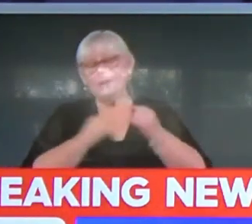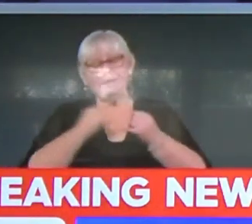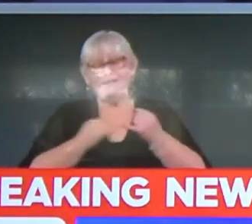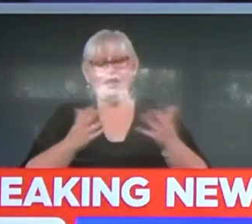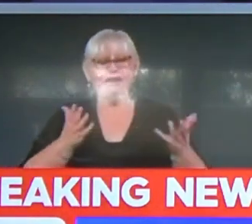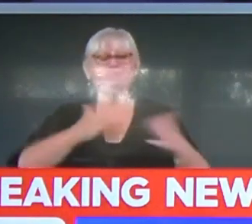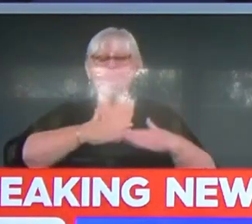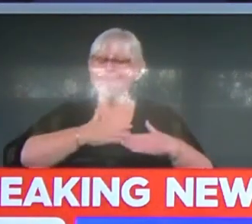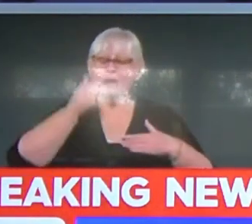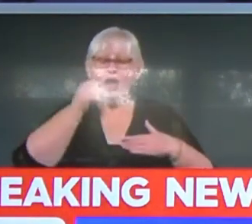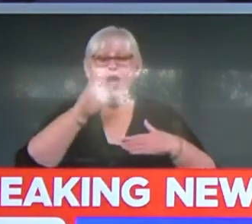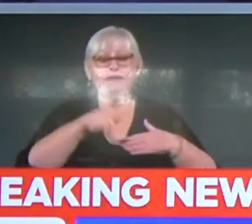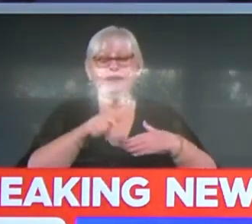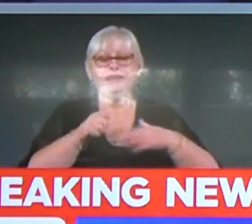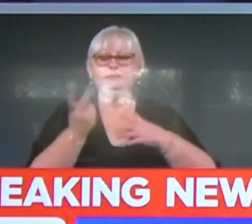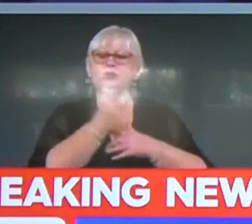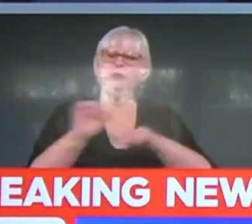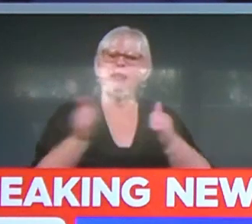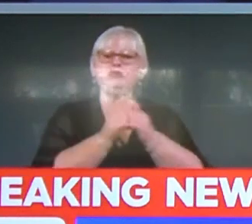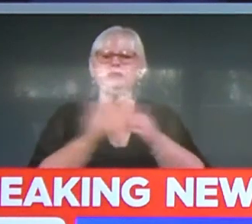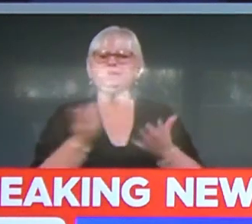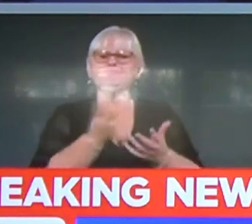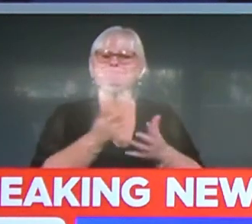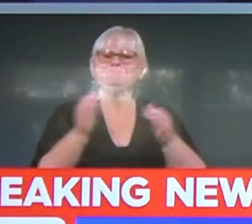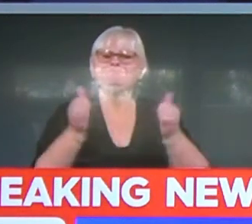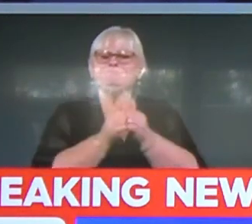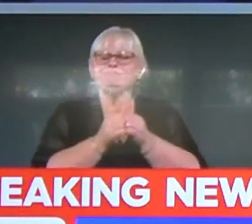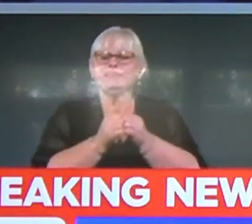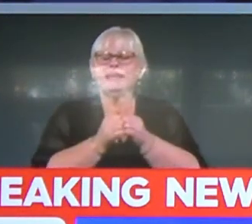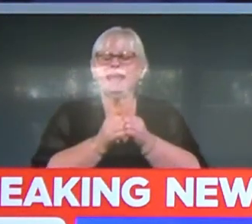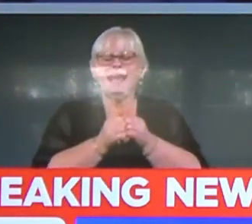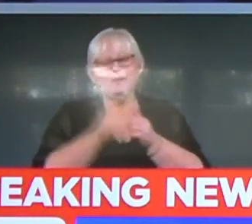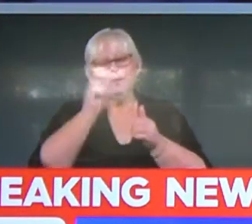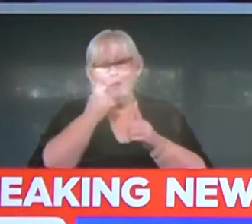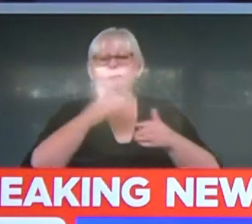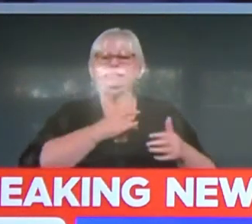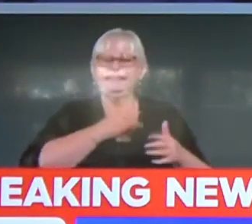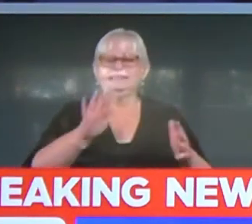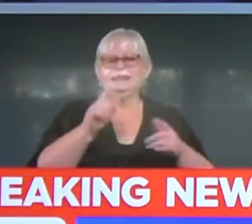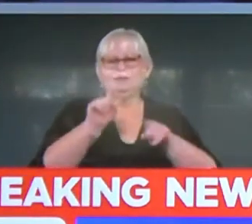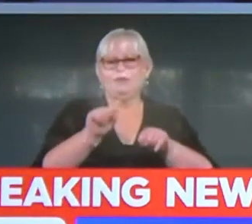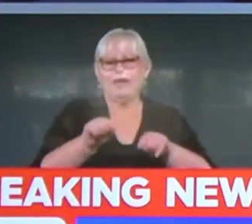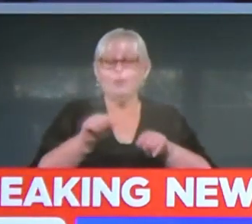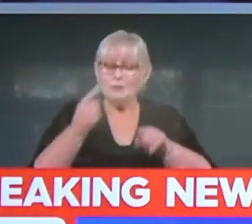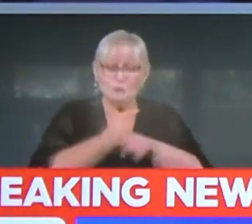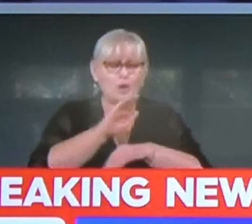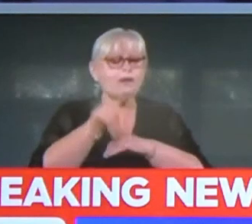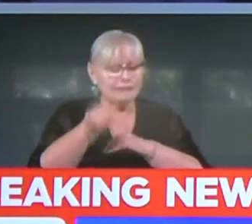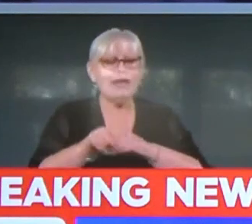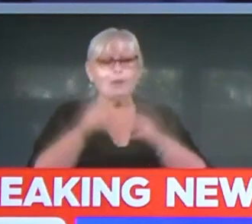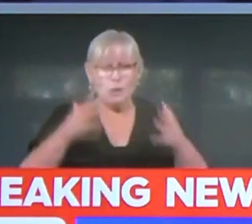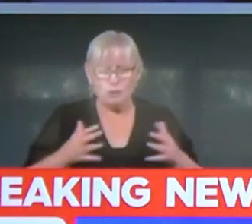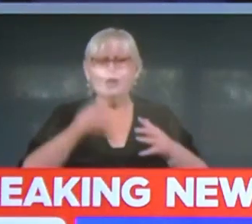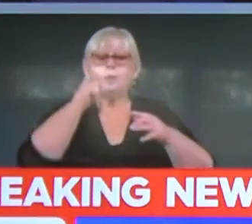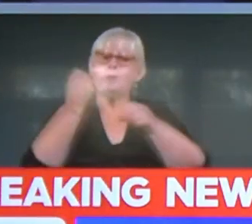sensitive on the mutual obligation issue. It's a matter that is regularly discussed by Cabinet Ministers, and we will seek to ensure that